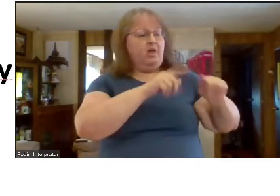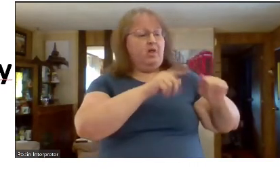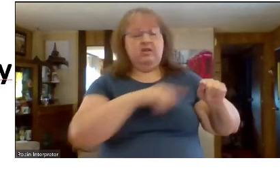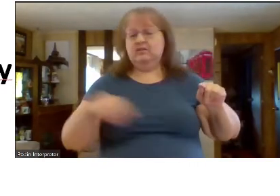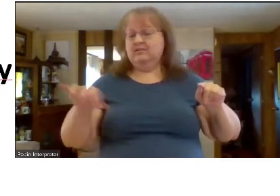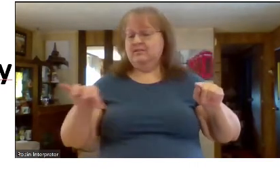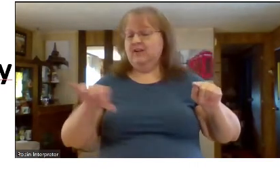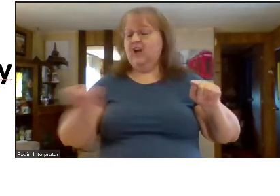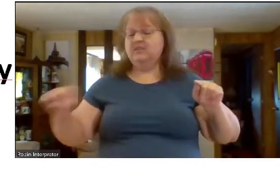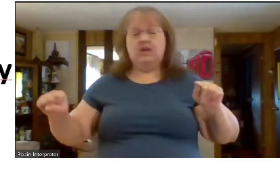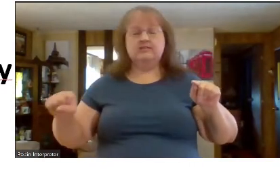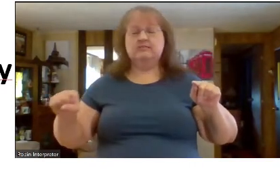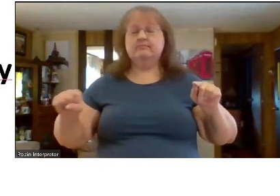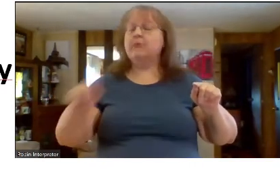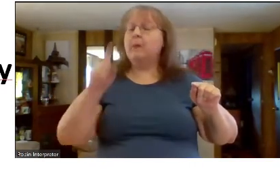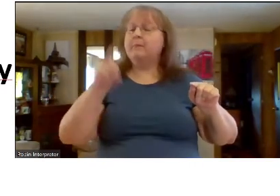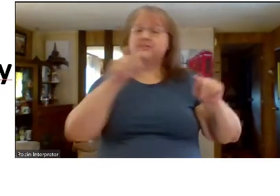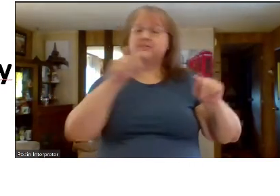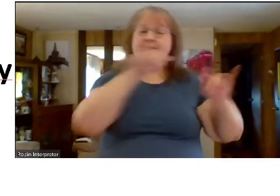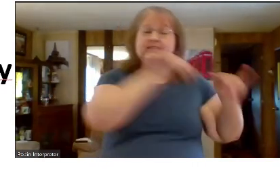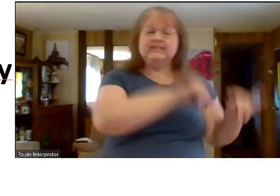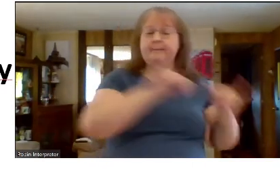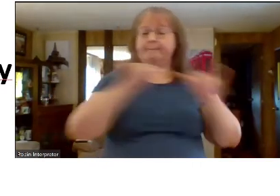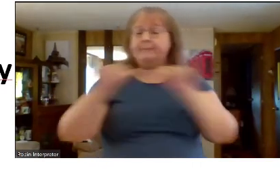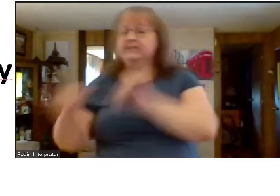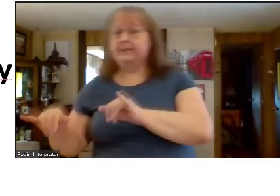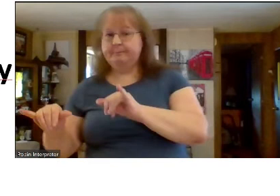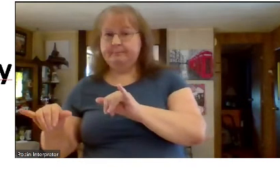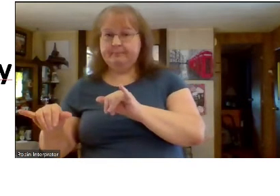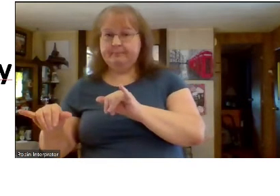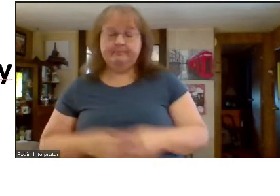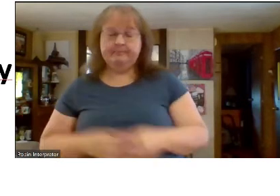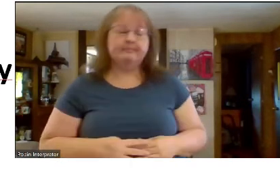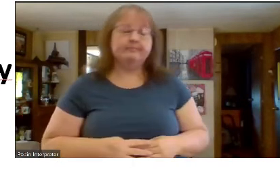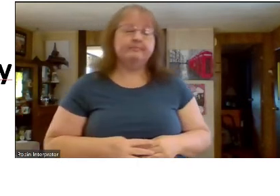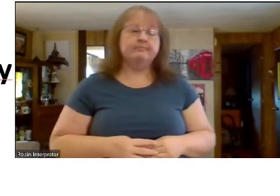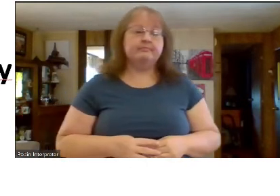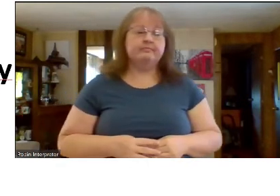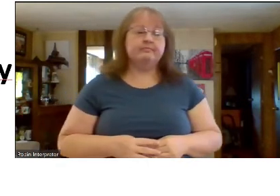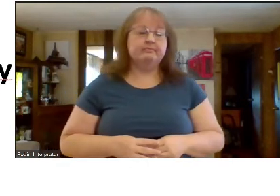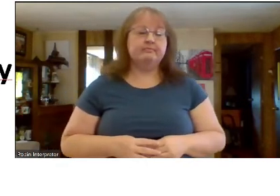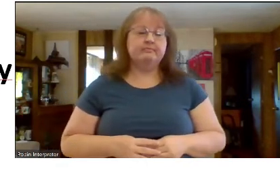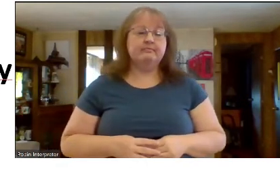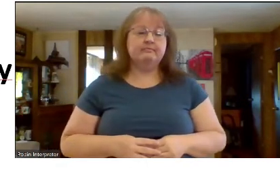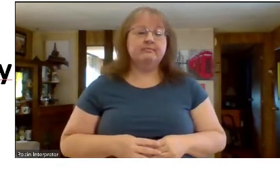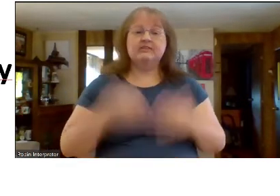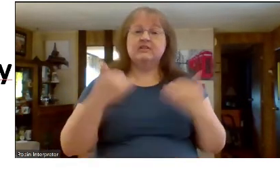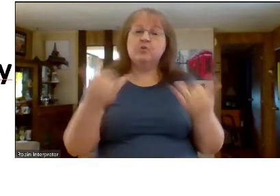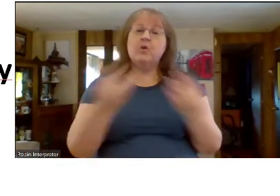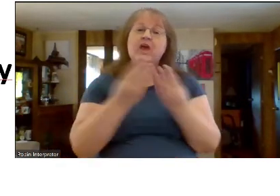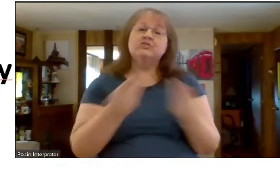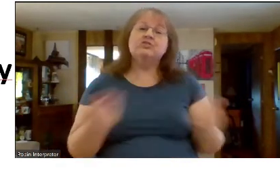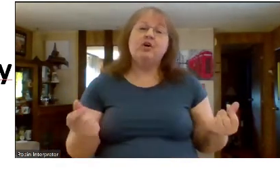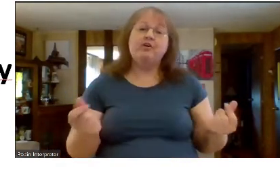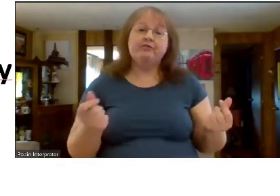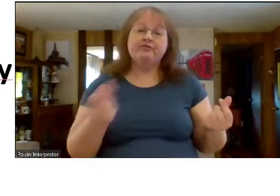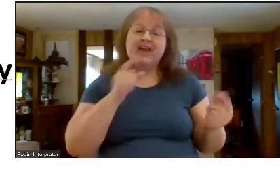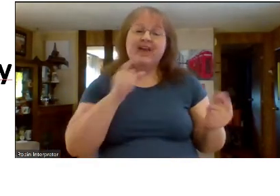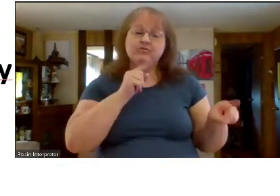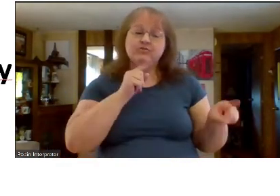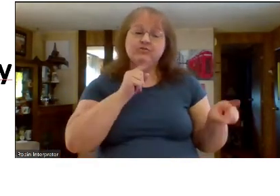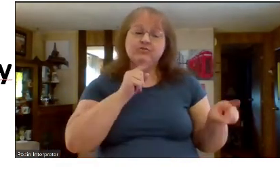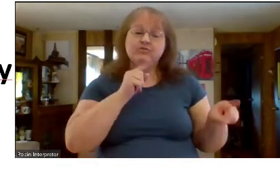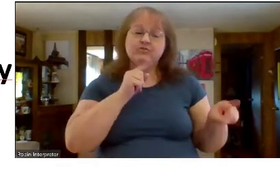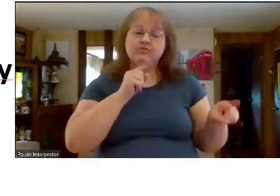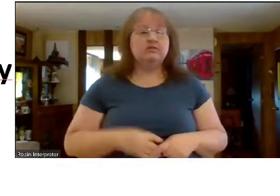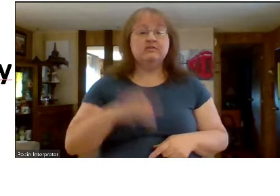next numerator. You can't mix them up. They have to be the same units across, or that means the proportion is wrong. Okay. All